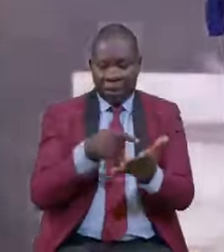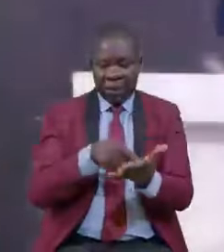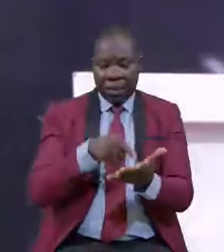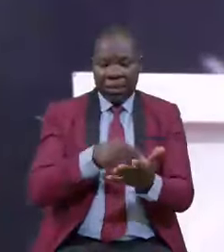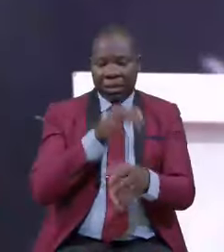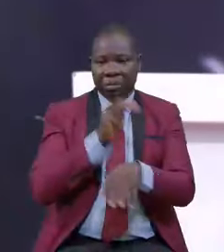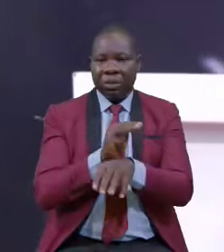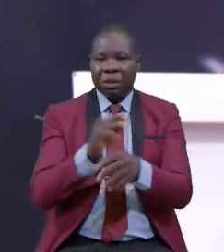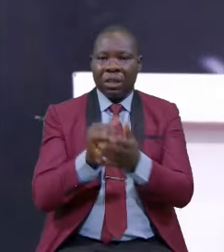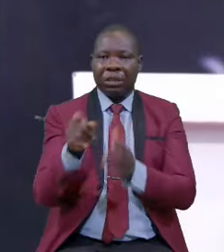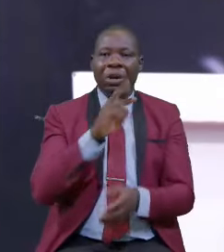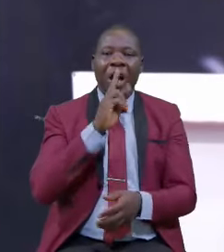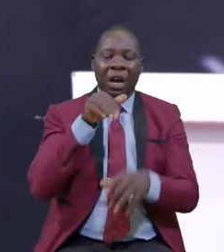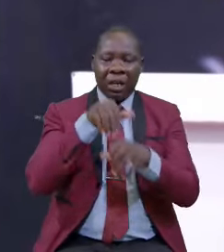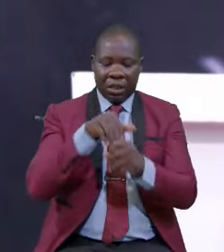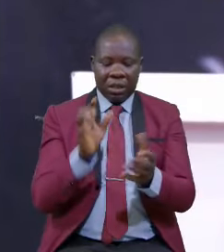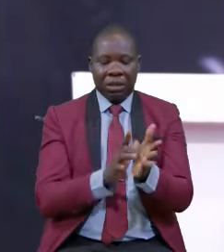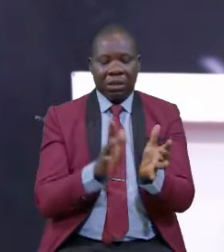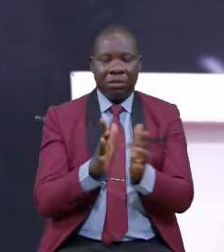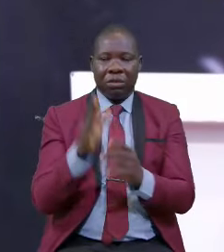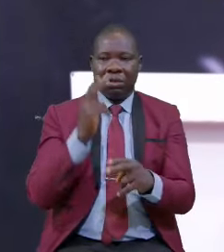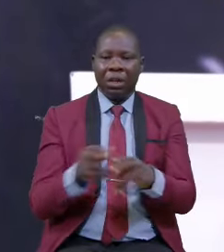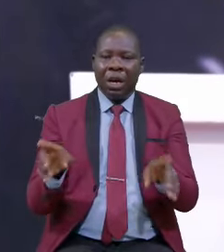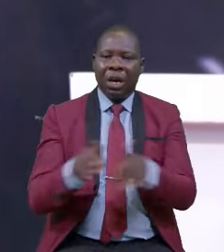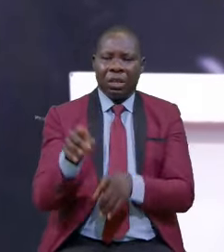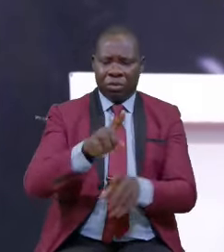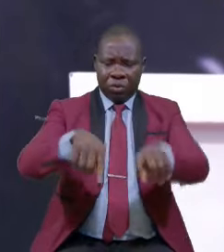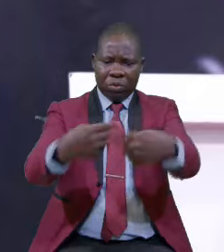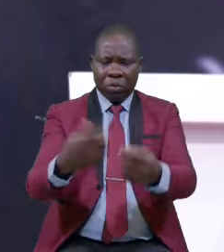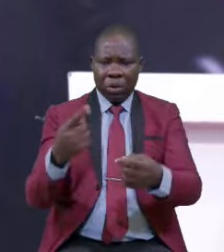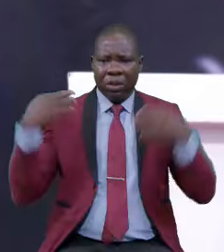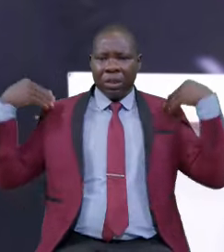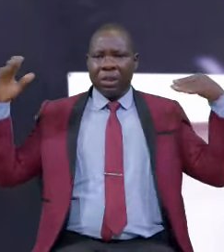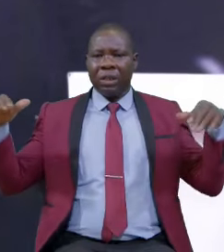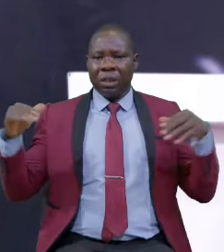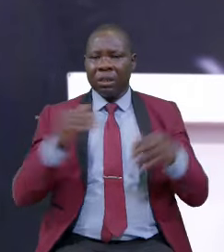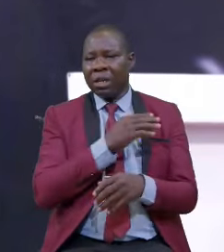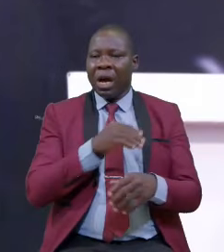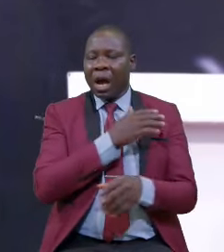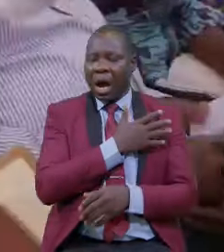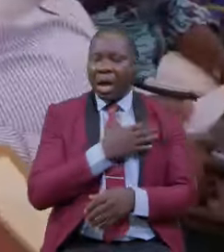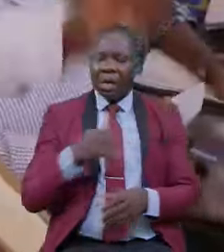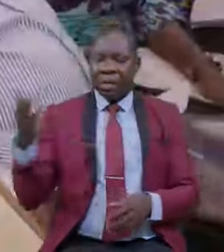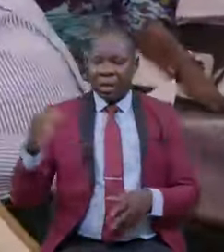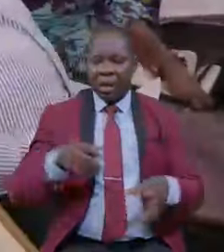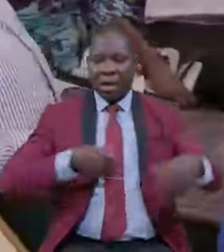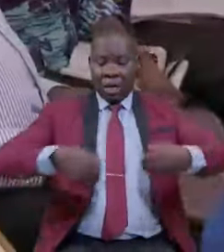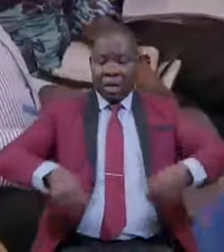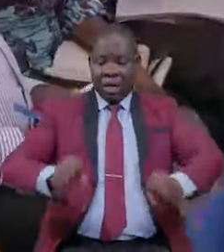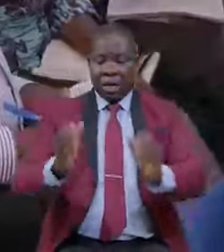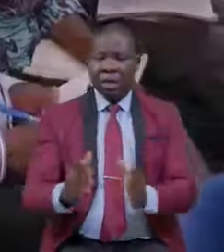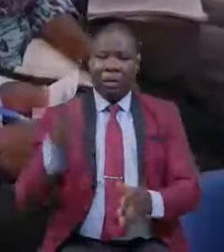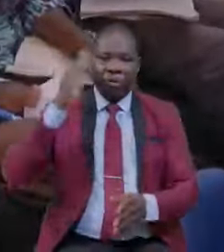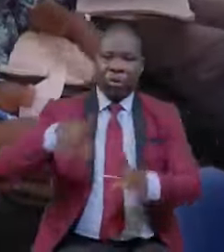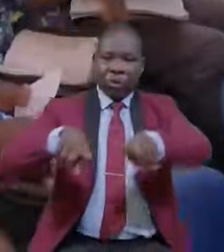And as you are going, the angels, like the riders, they'll go before you. They'll